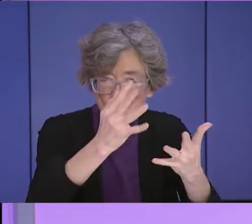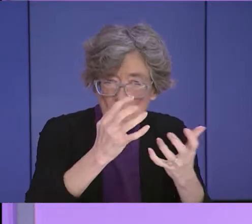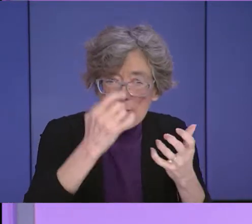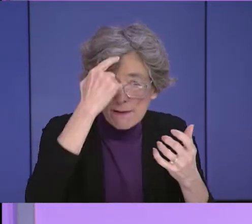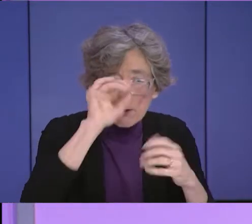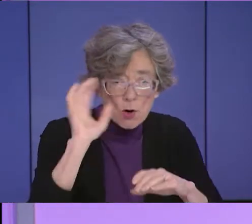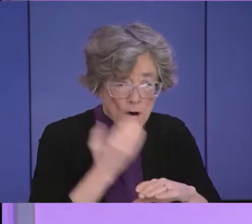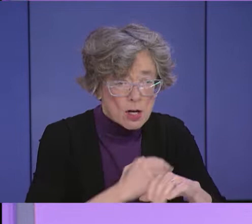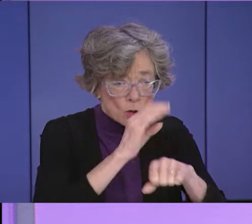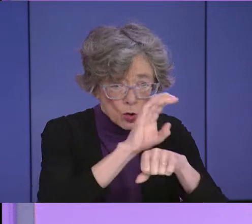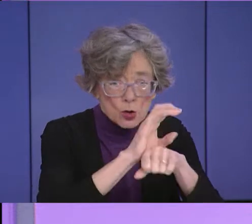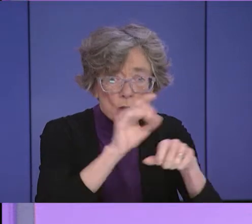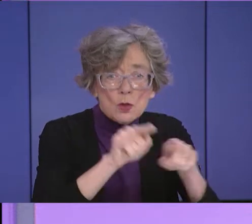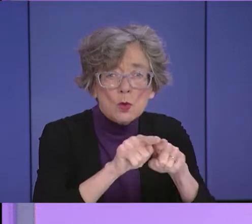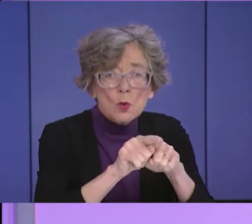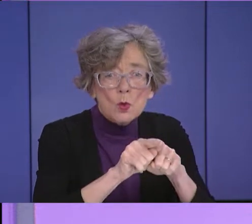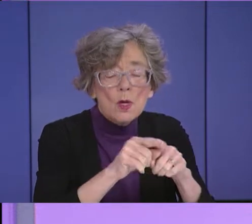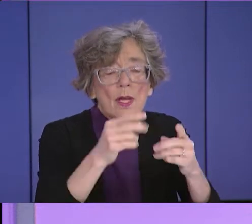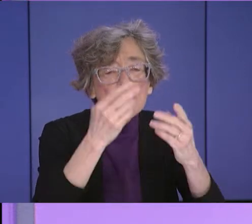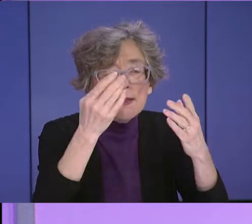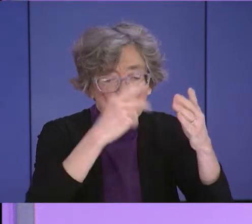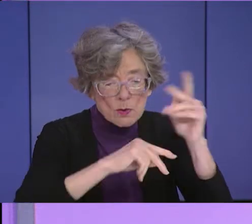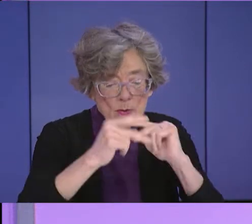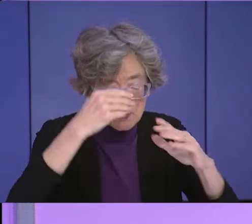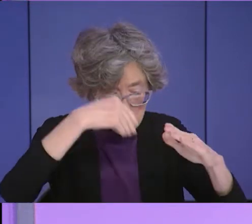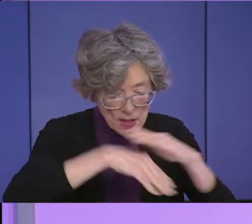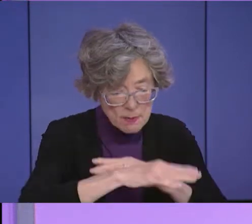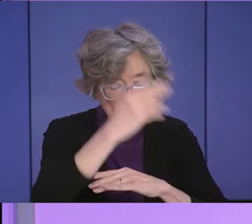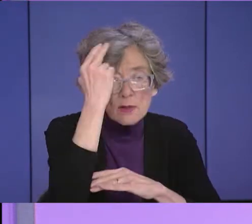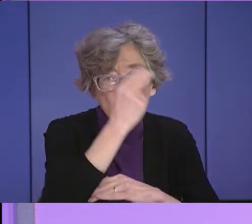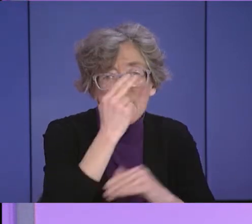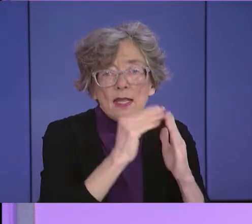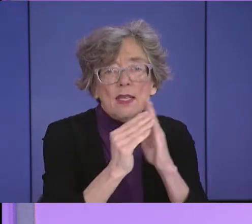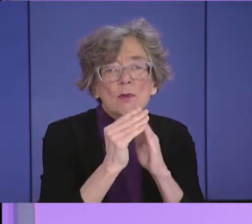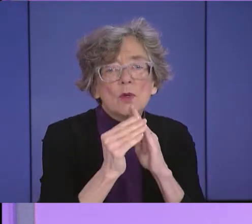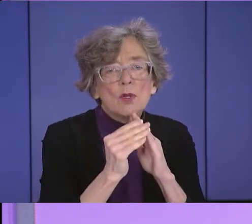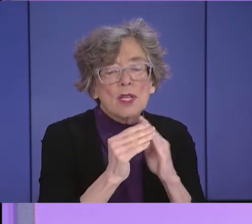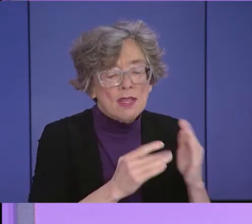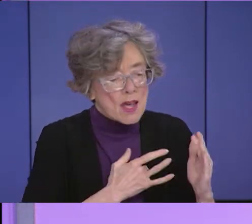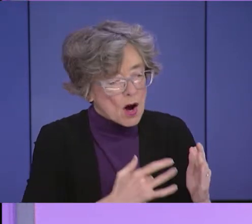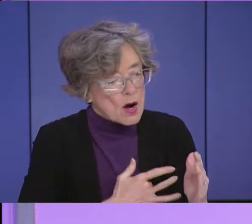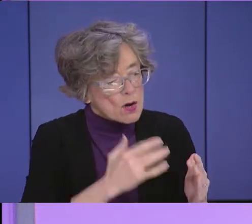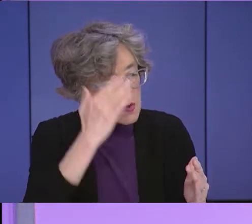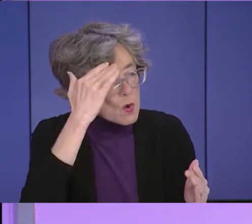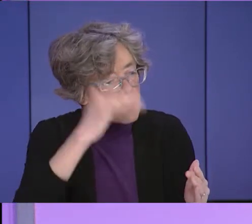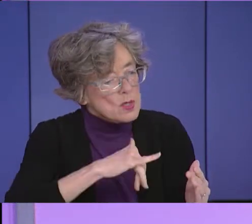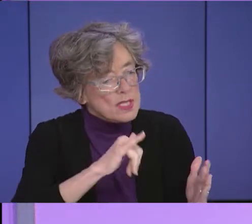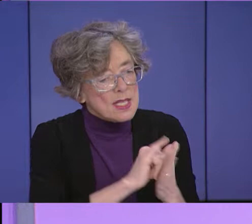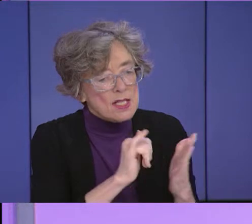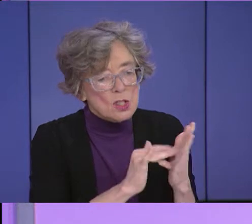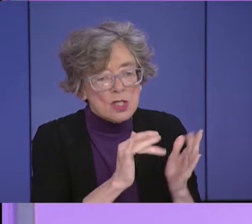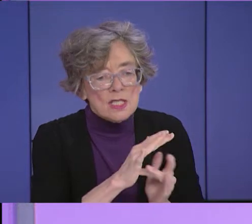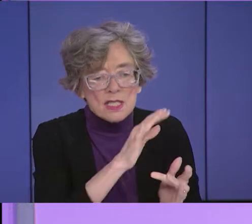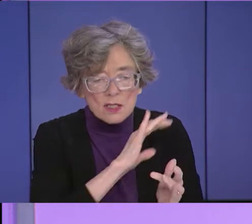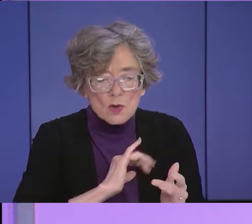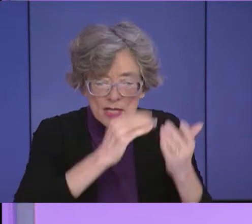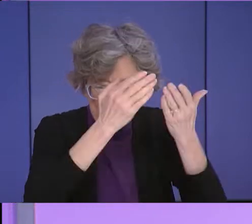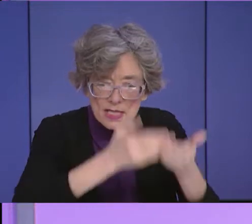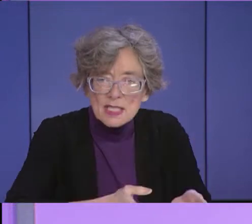I have for our parishes too, that when people come into the Catholic community, their heart will know that the Christ is